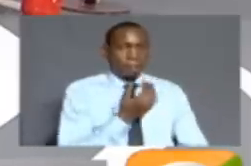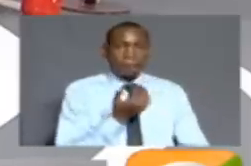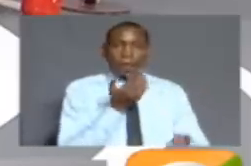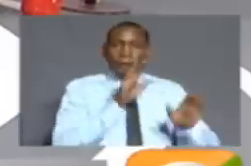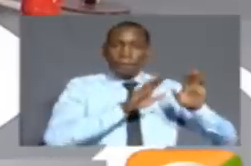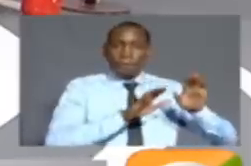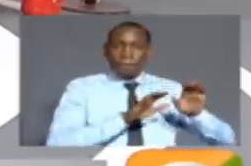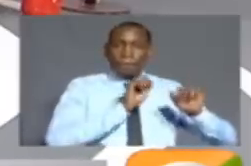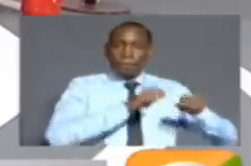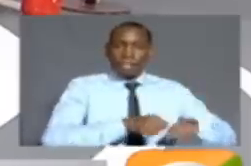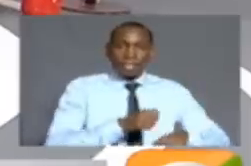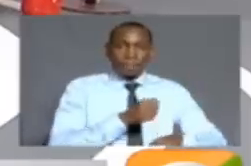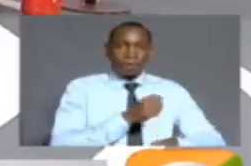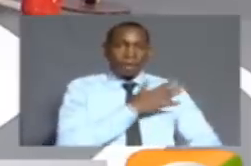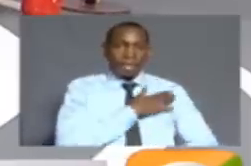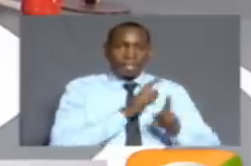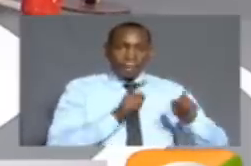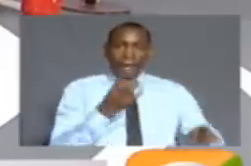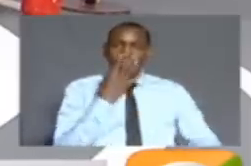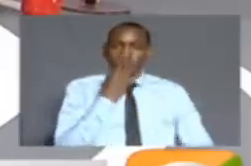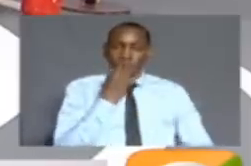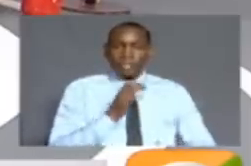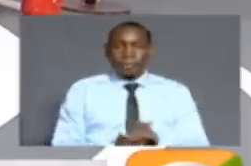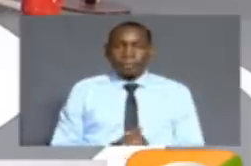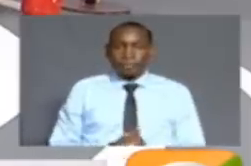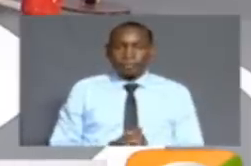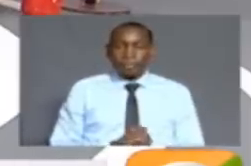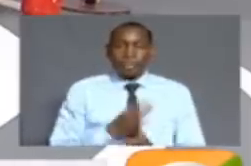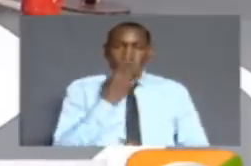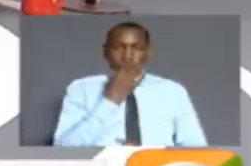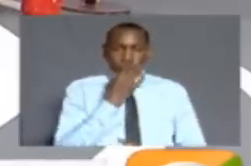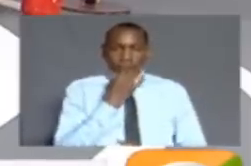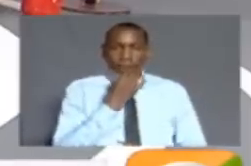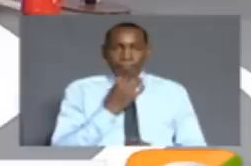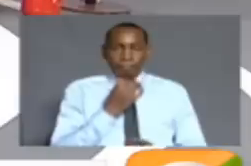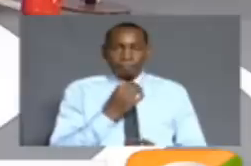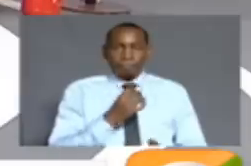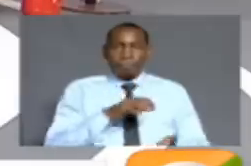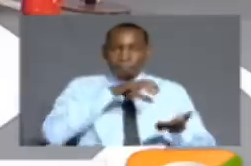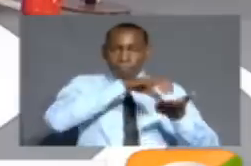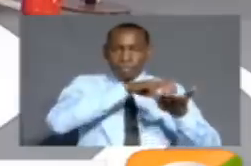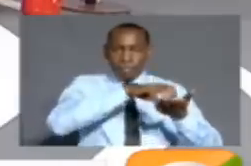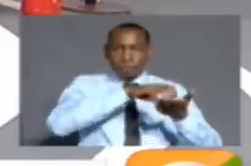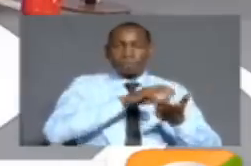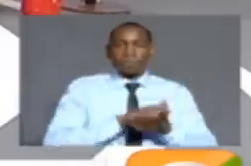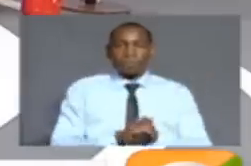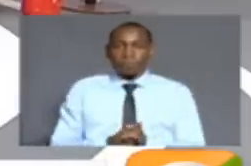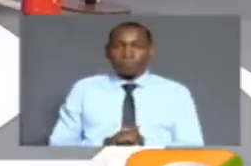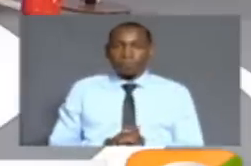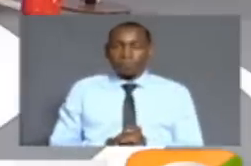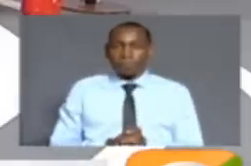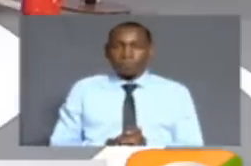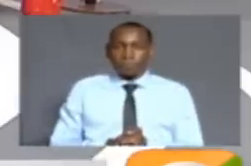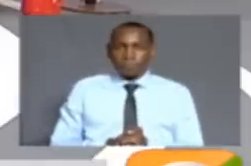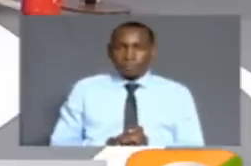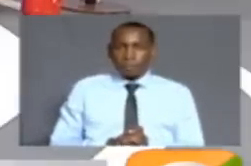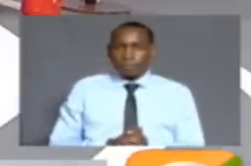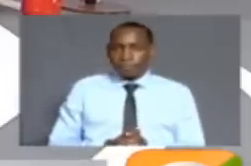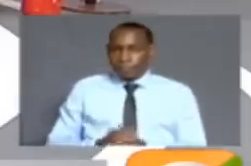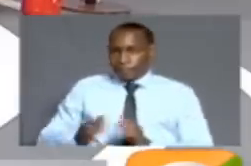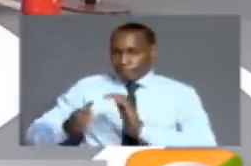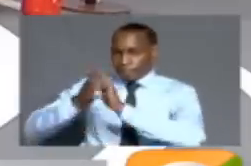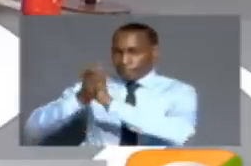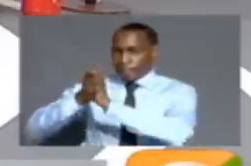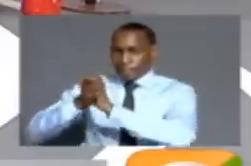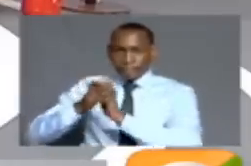I'm ODM. All right, good. NASA got NASA. That's the party that got me to power. To was power. ODM. ODM. Not yes. NASA got NASA. Handshake. Yeah?